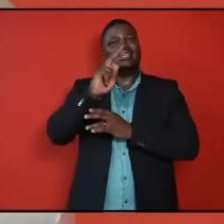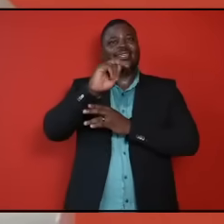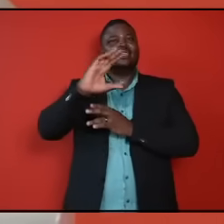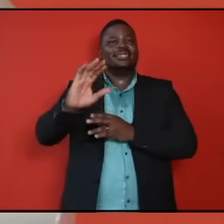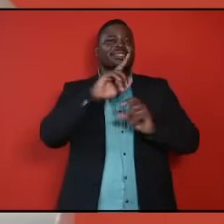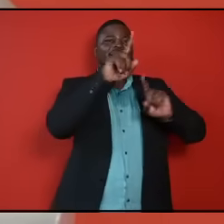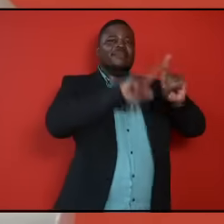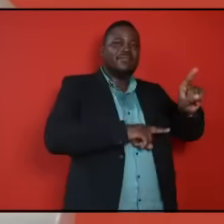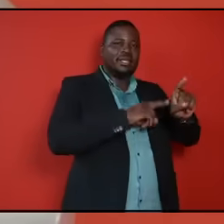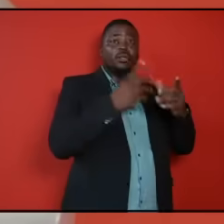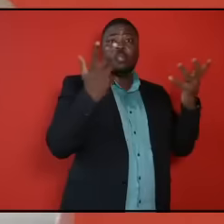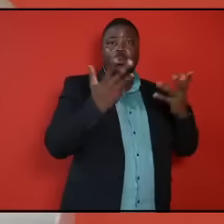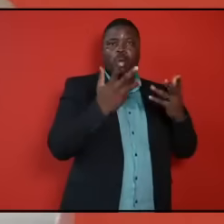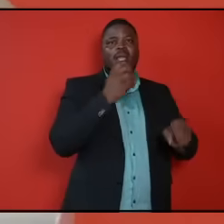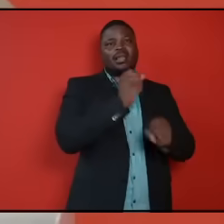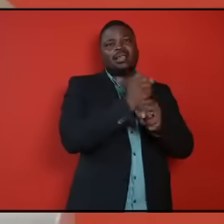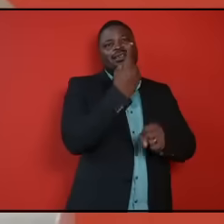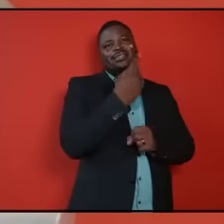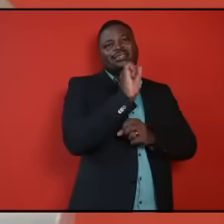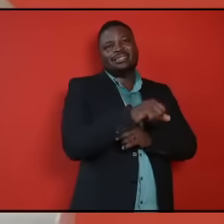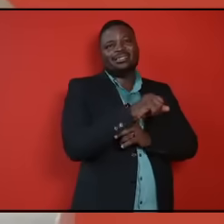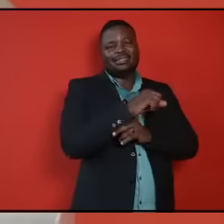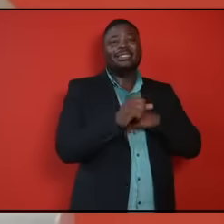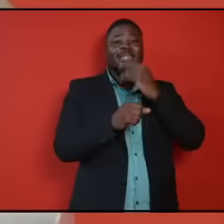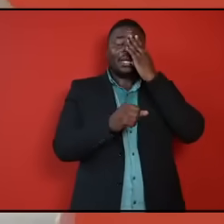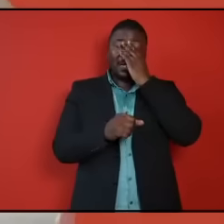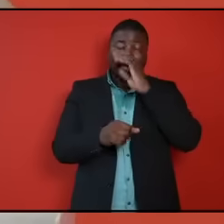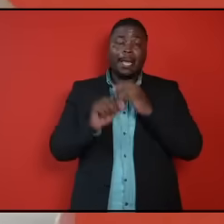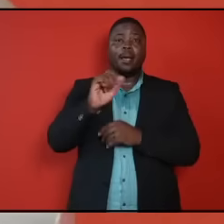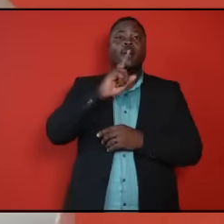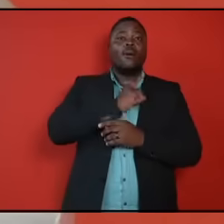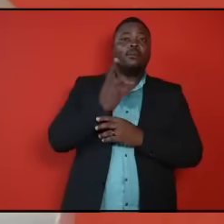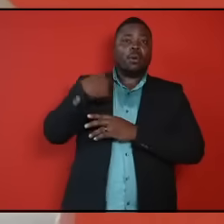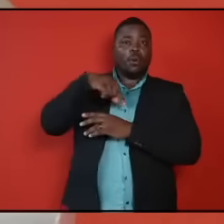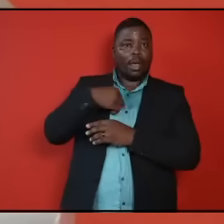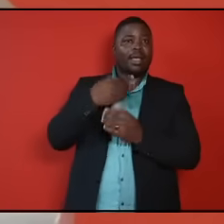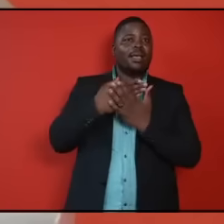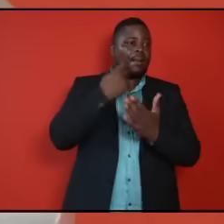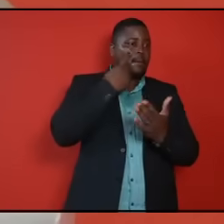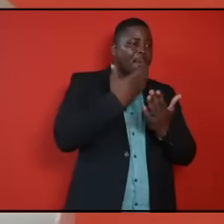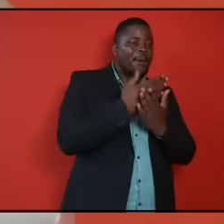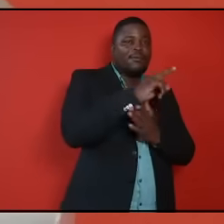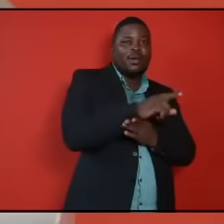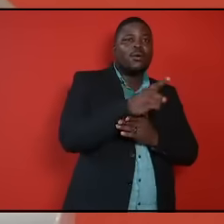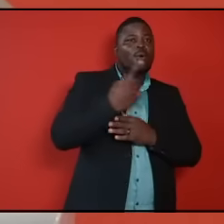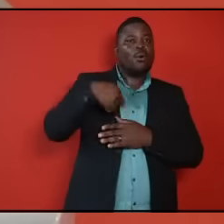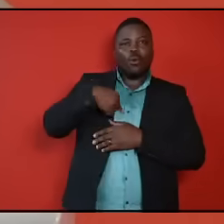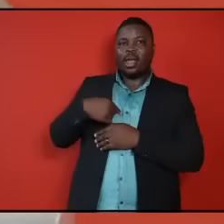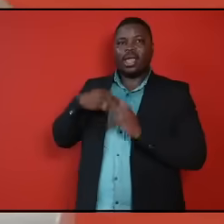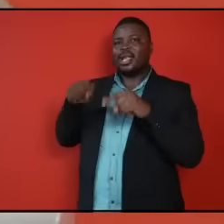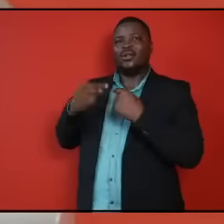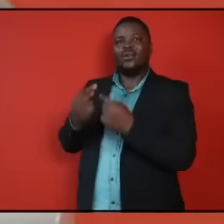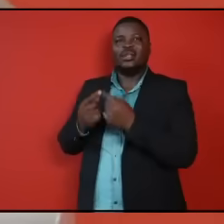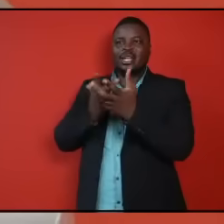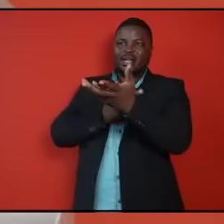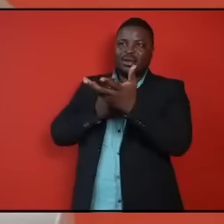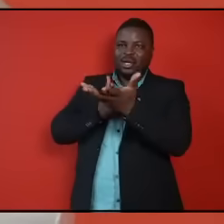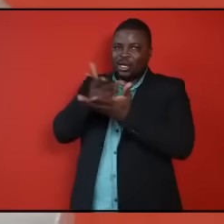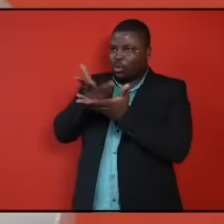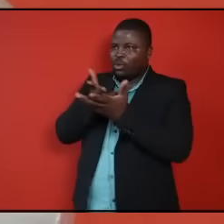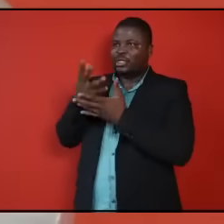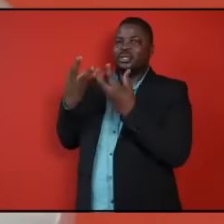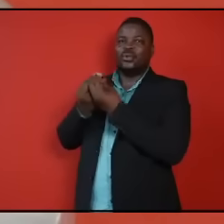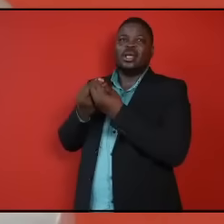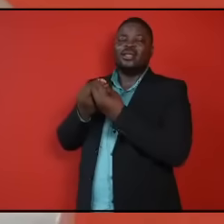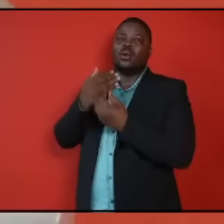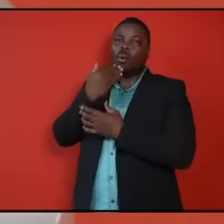in Gauteng so that we can be proven right. And then we're no longer going to negotiate with them about the DA. We're going to impose the